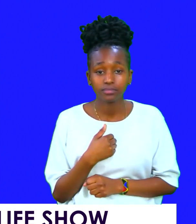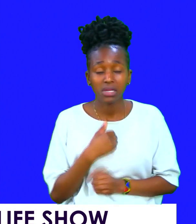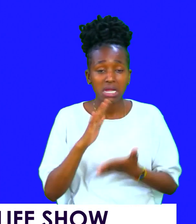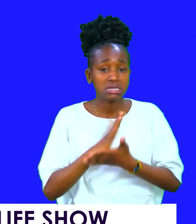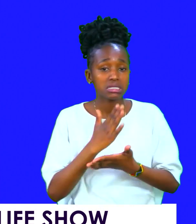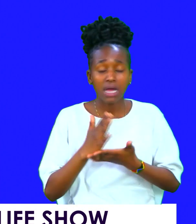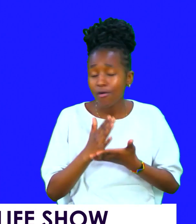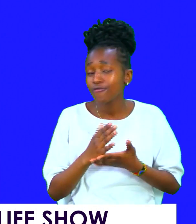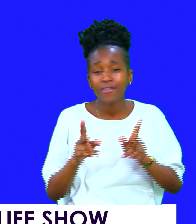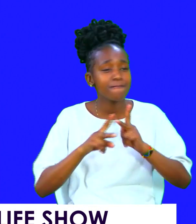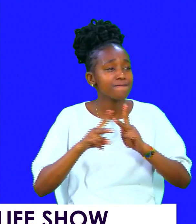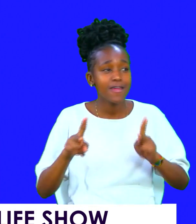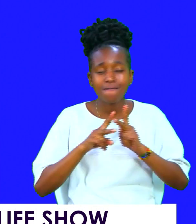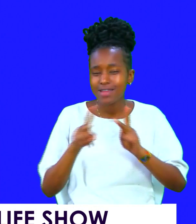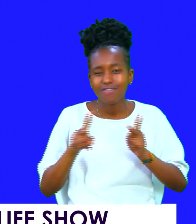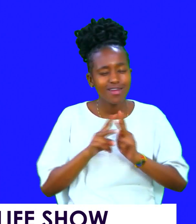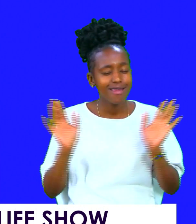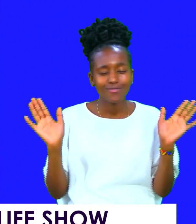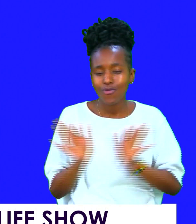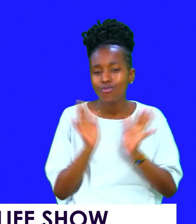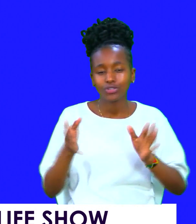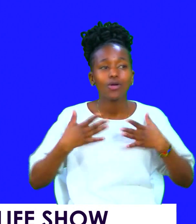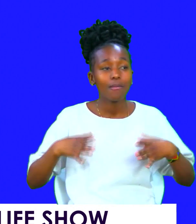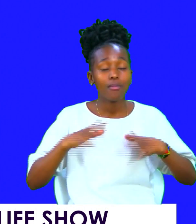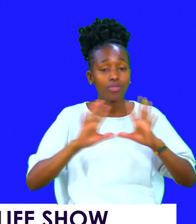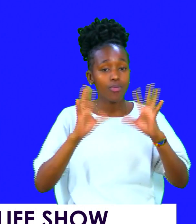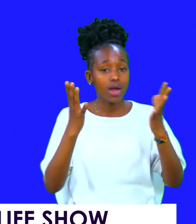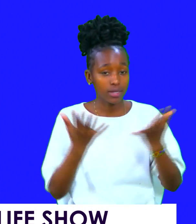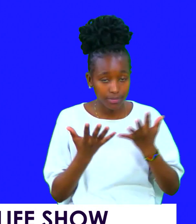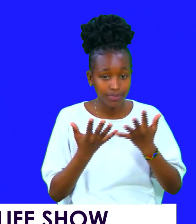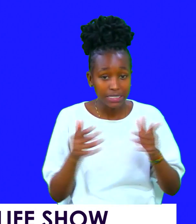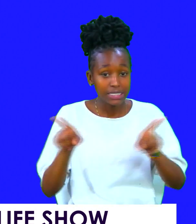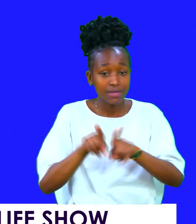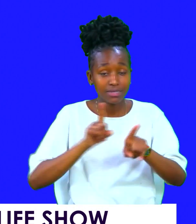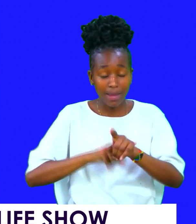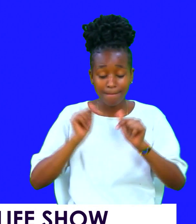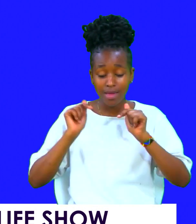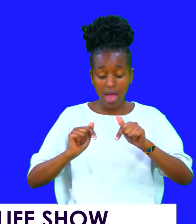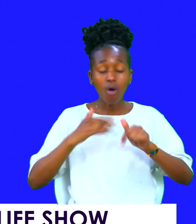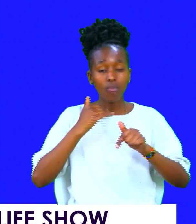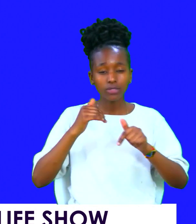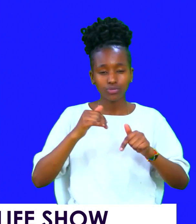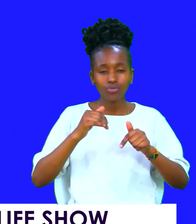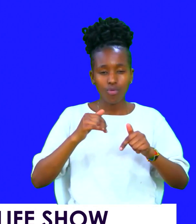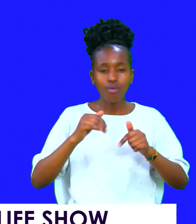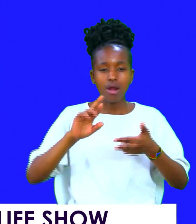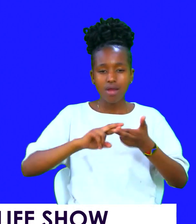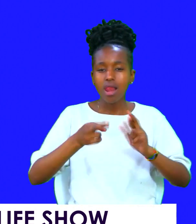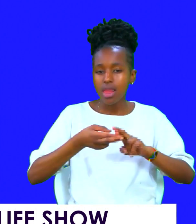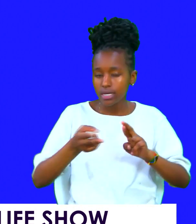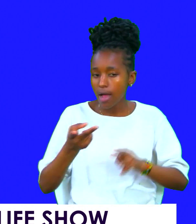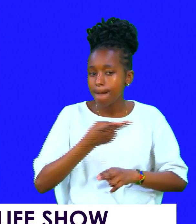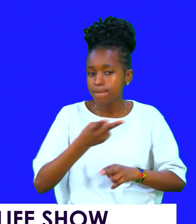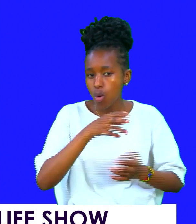the most influential people in the world. And I'm trying to relate this with you in every situation